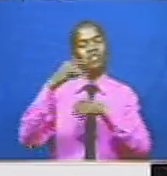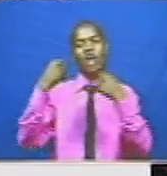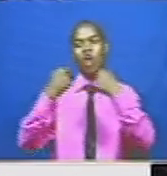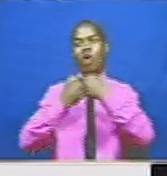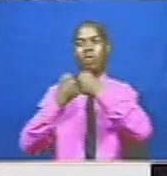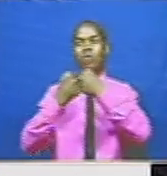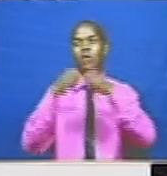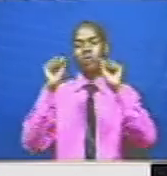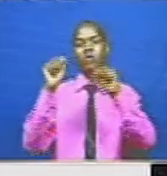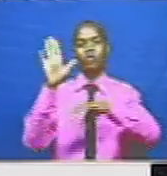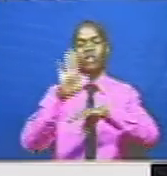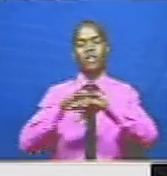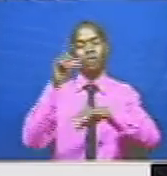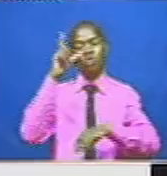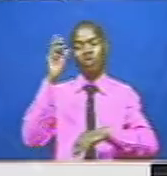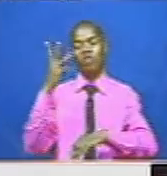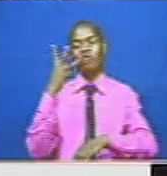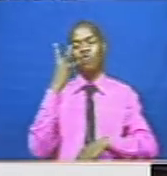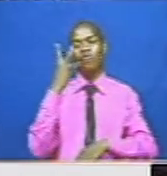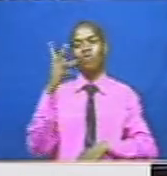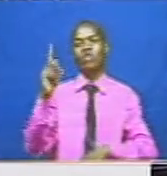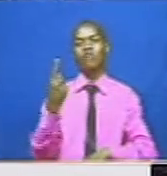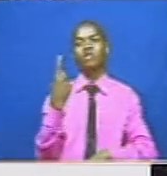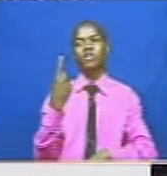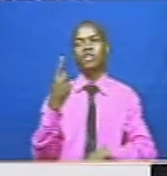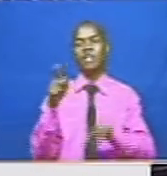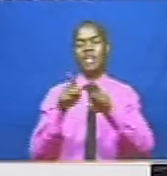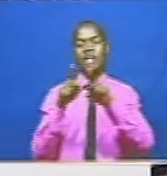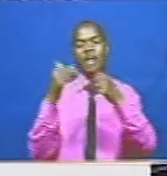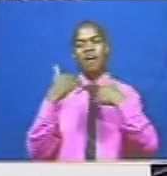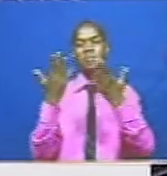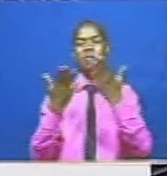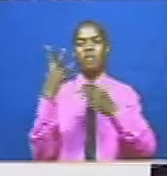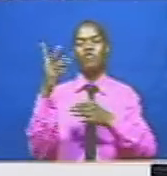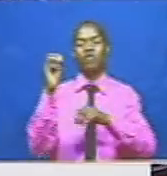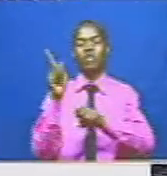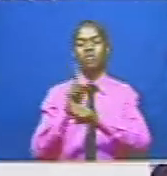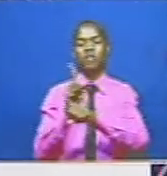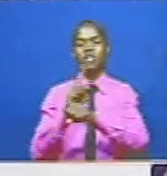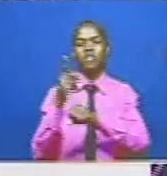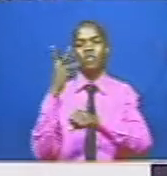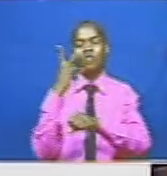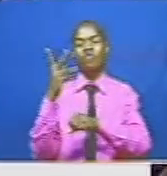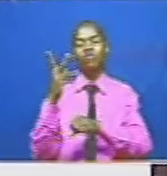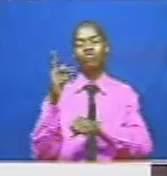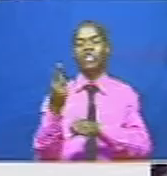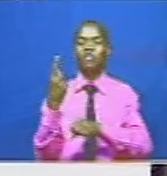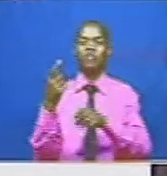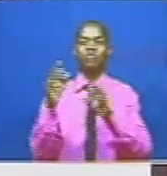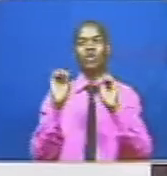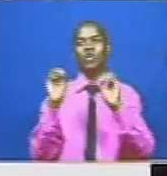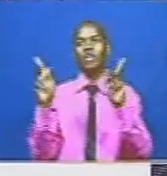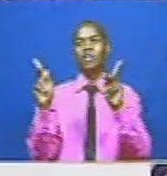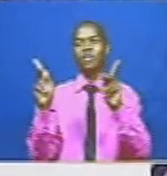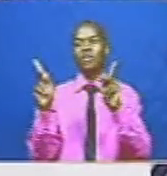get a flight to Mombasa at around 4,000. I mean, that way somebody would think 40 minutes with 4,000 to Mombasa, that's okay. And then package it up for me